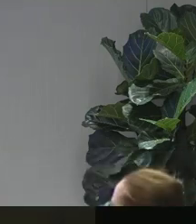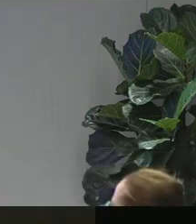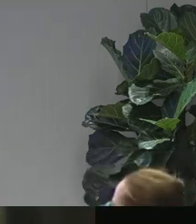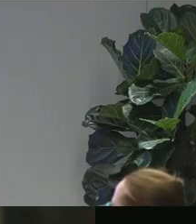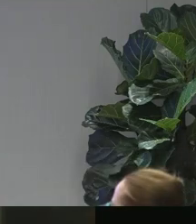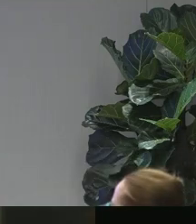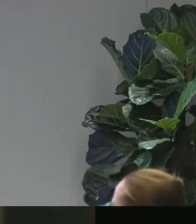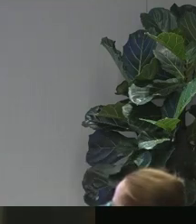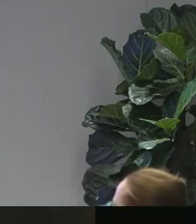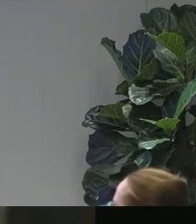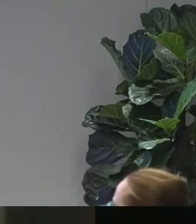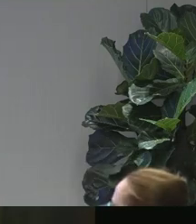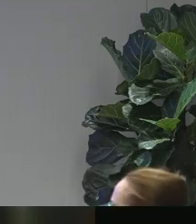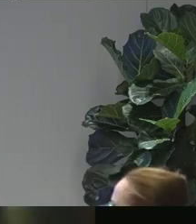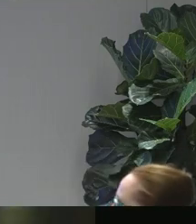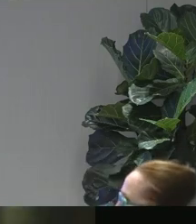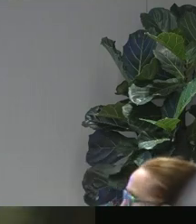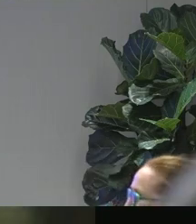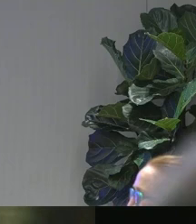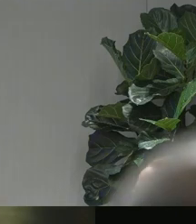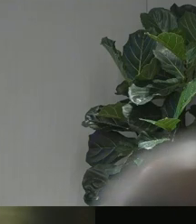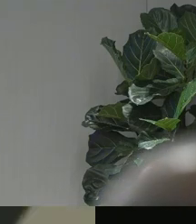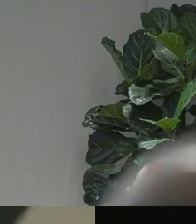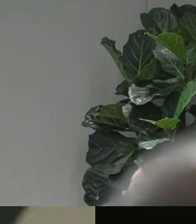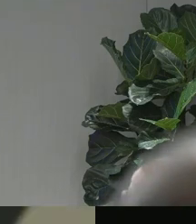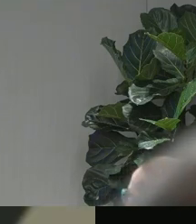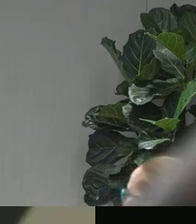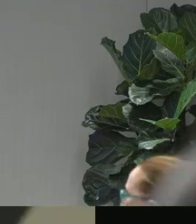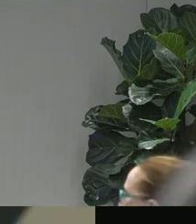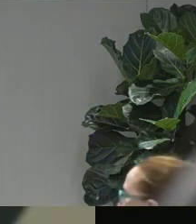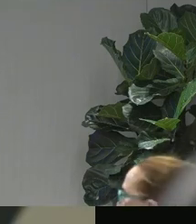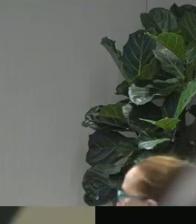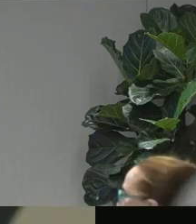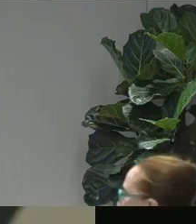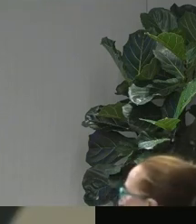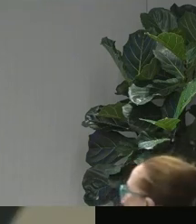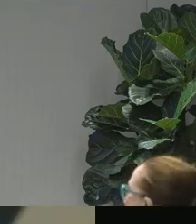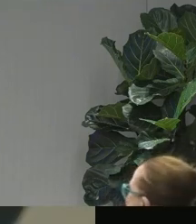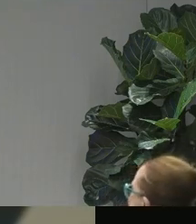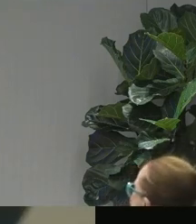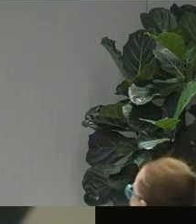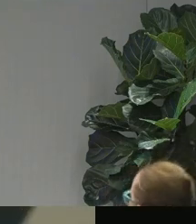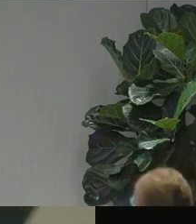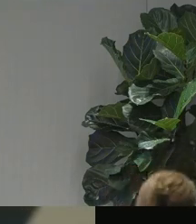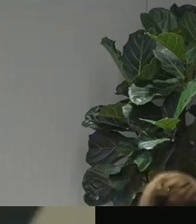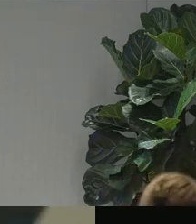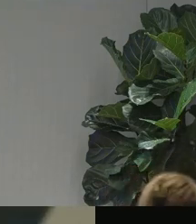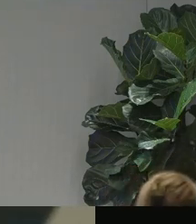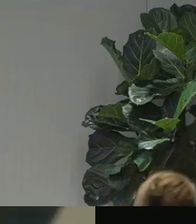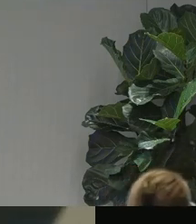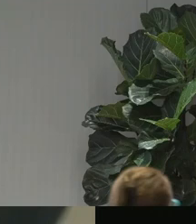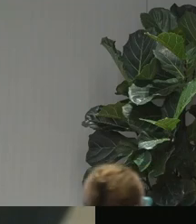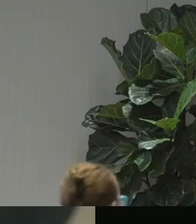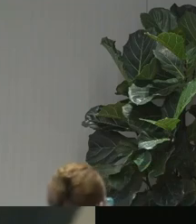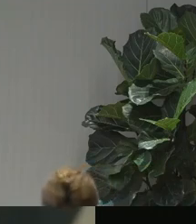in Barwon. I know I've stuffed up. I've done things I'm not proud of, and so I've